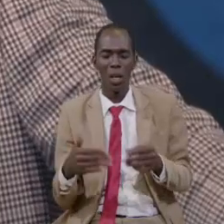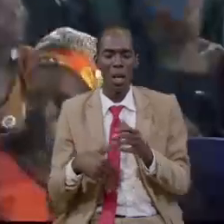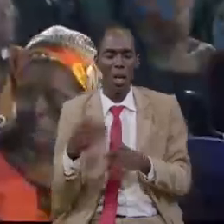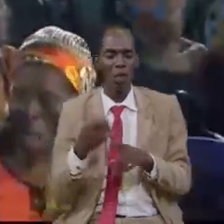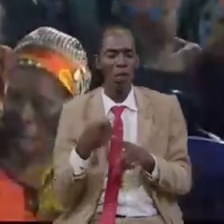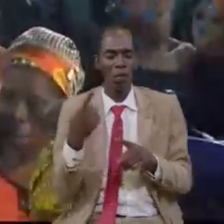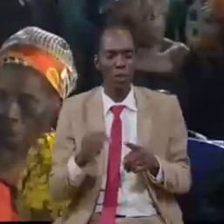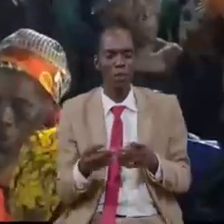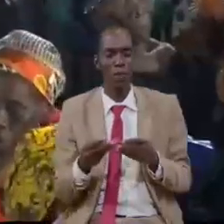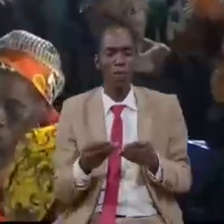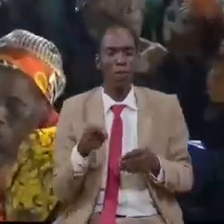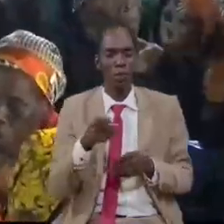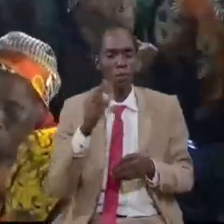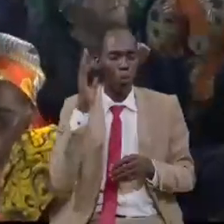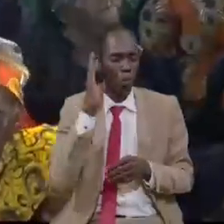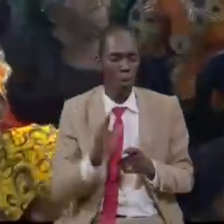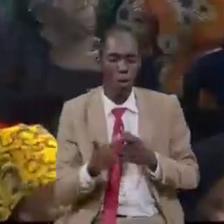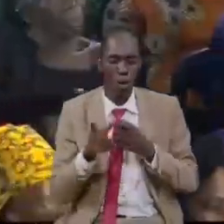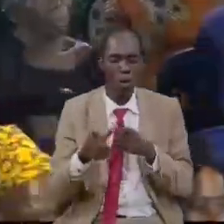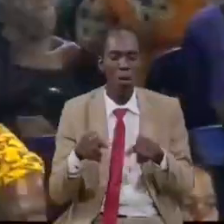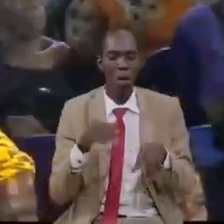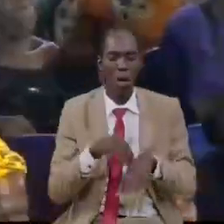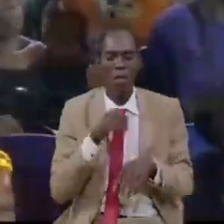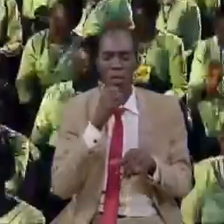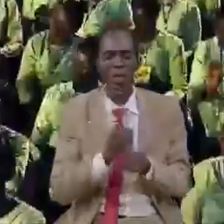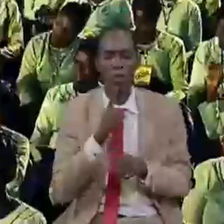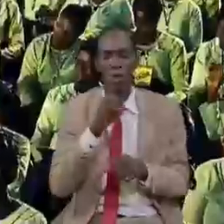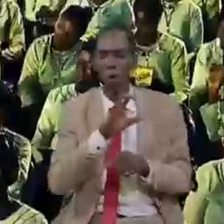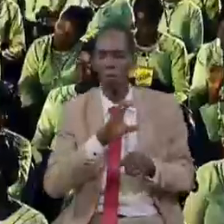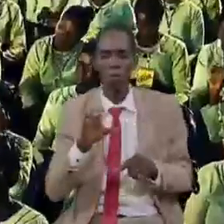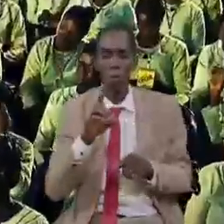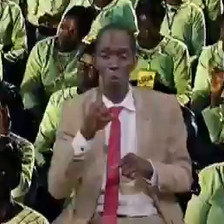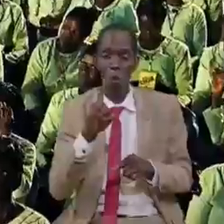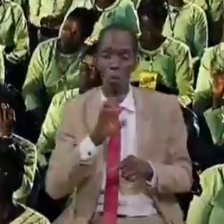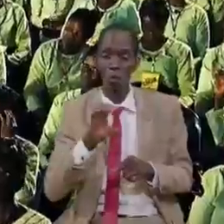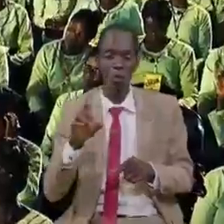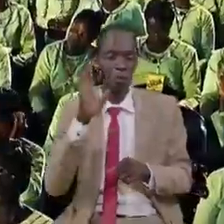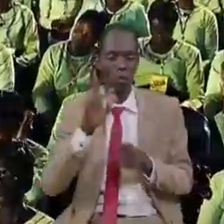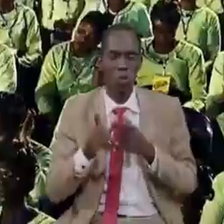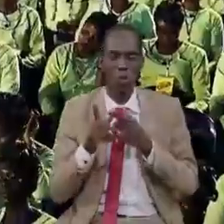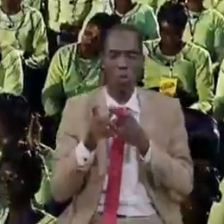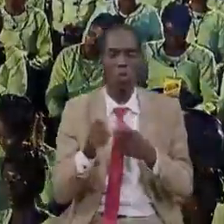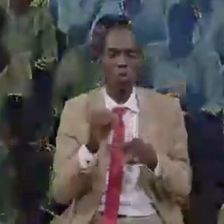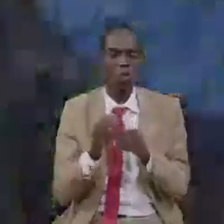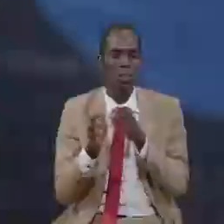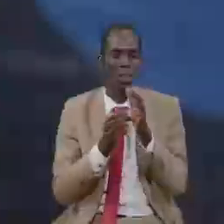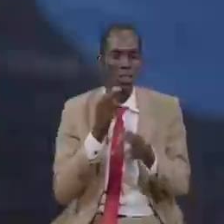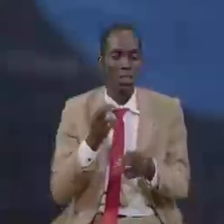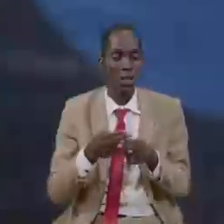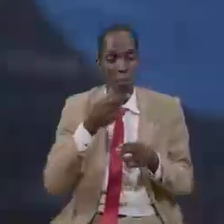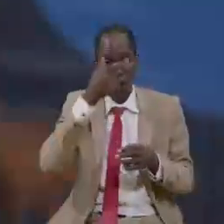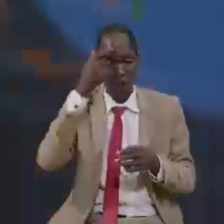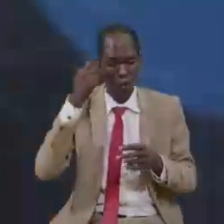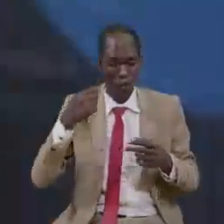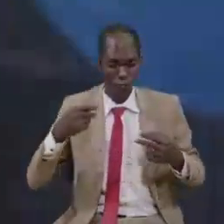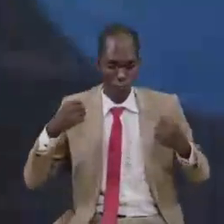on. Yeah. I said you were on. Yeah. Because physical strength will come